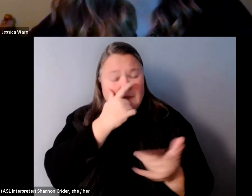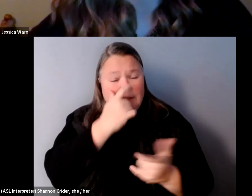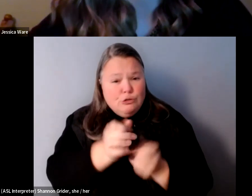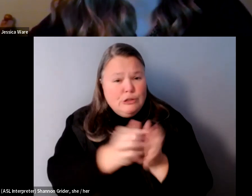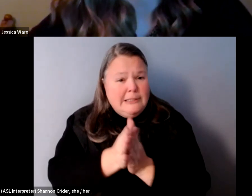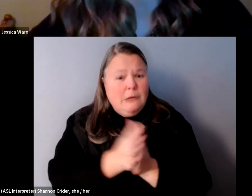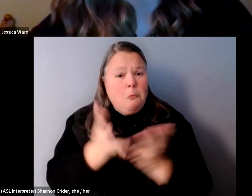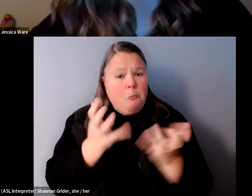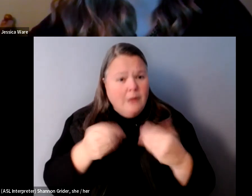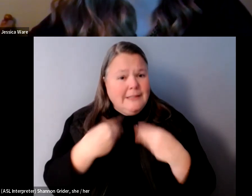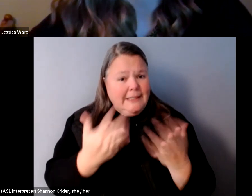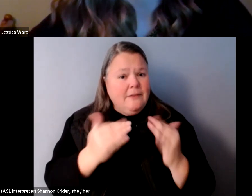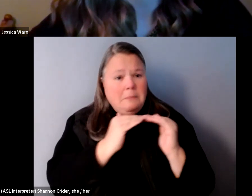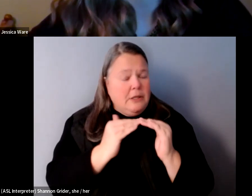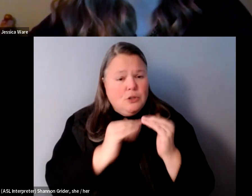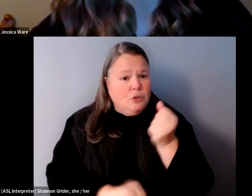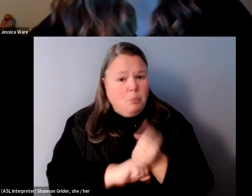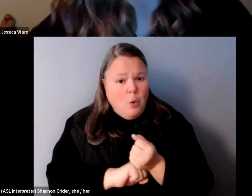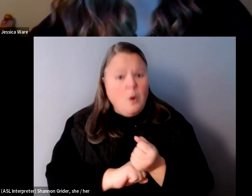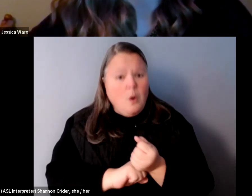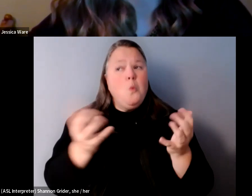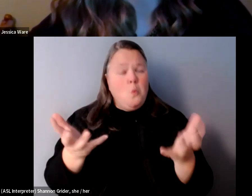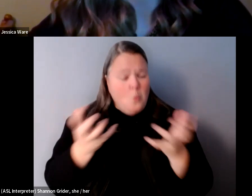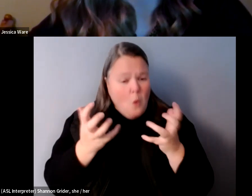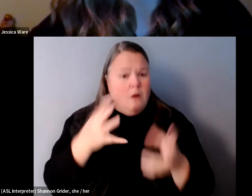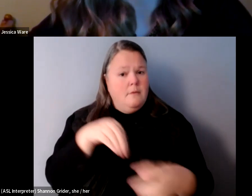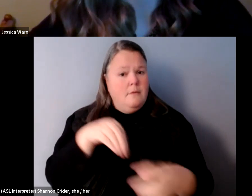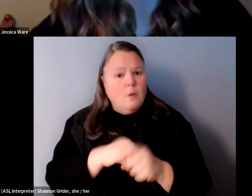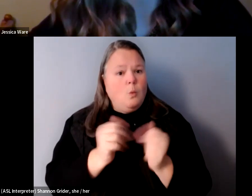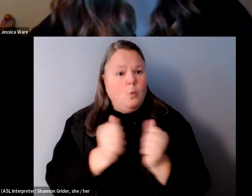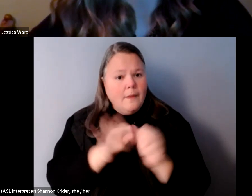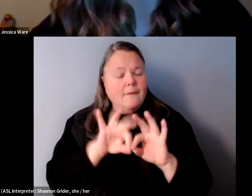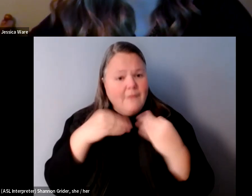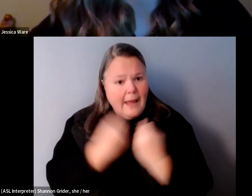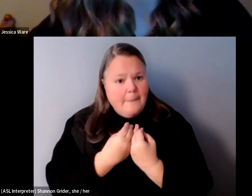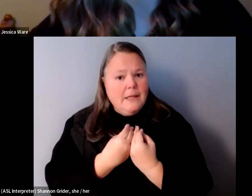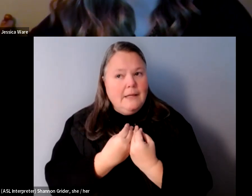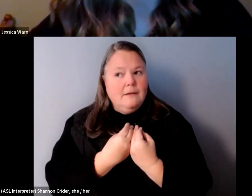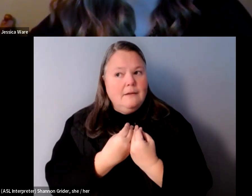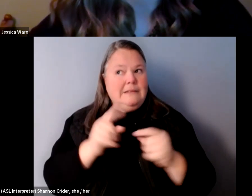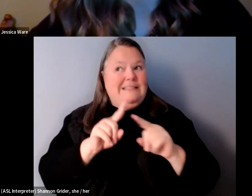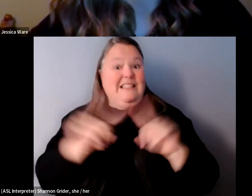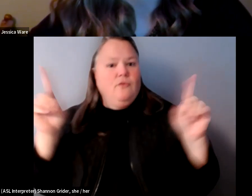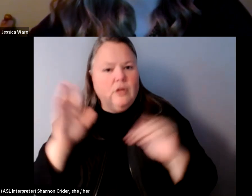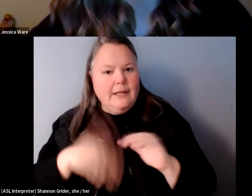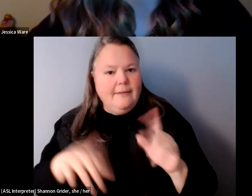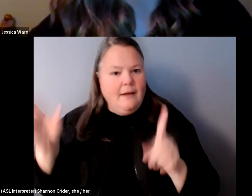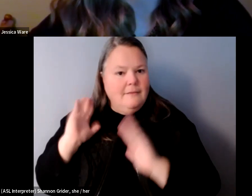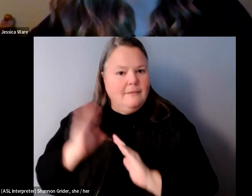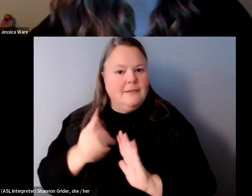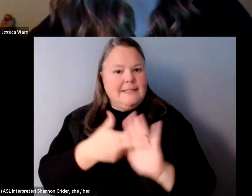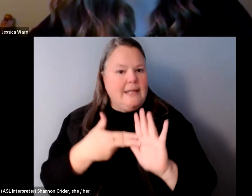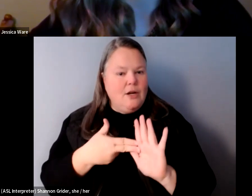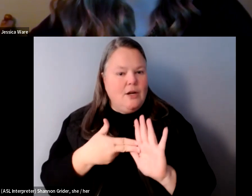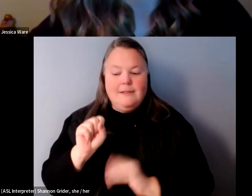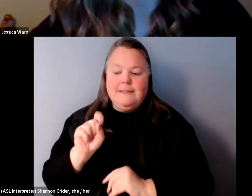peer support and participating in their family a little bit differently than they have been stereotyped.